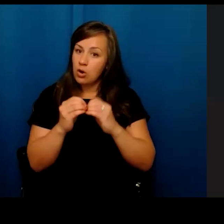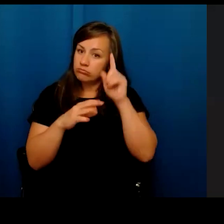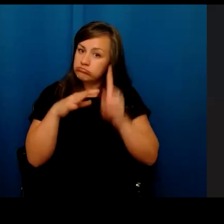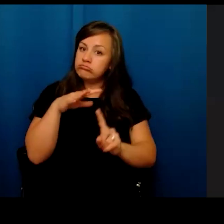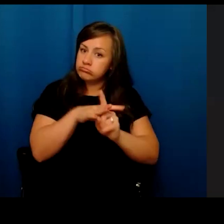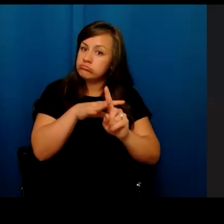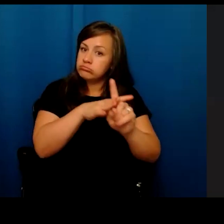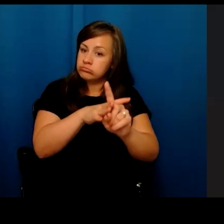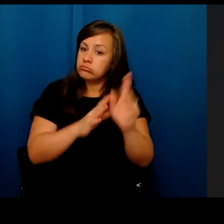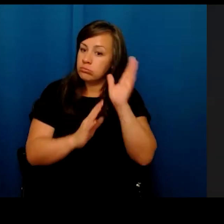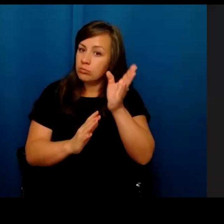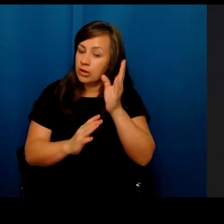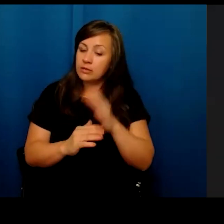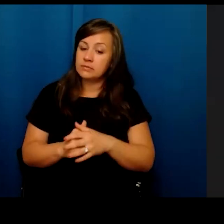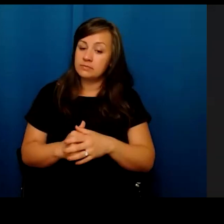and